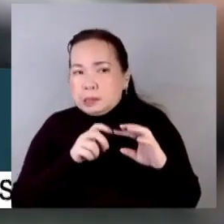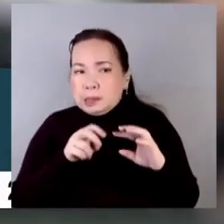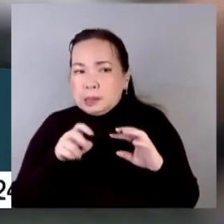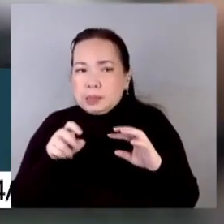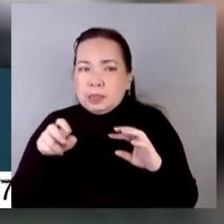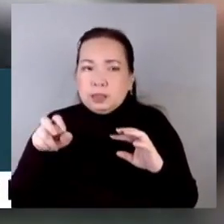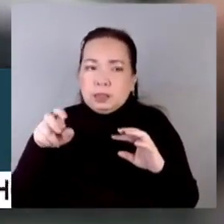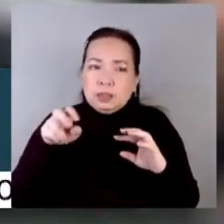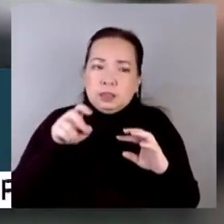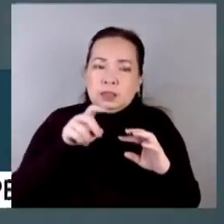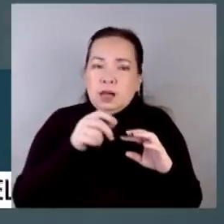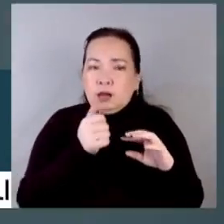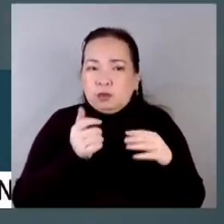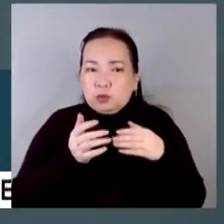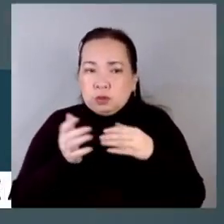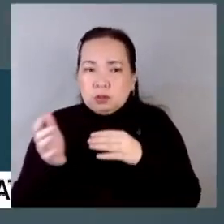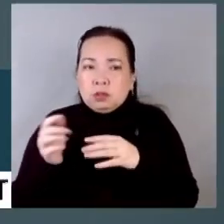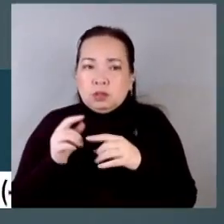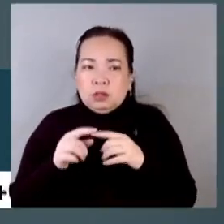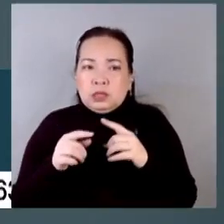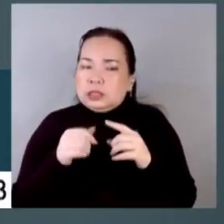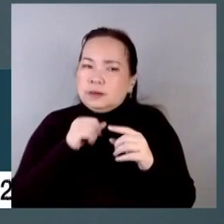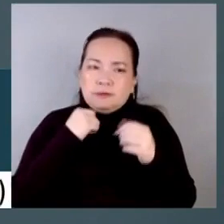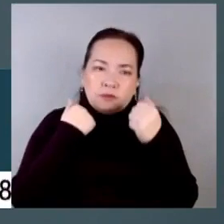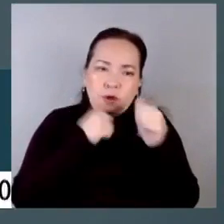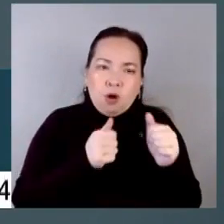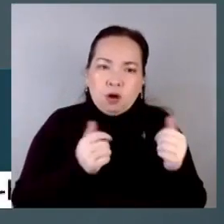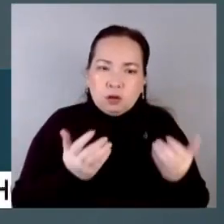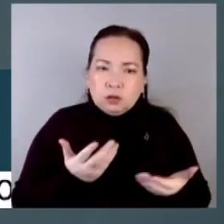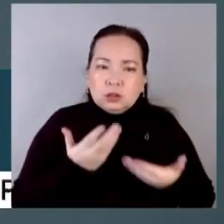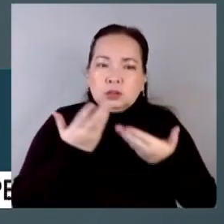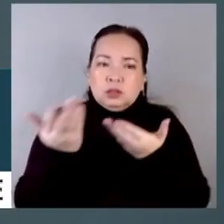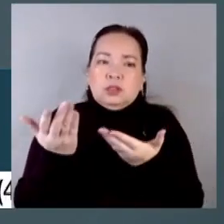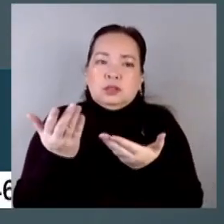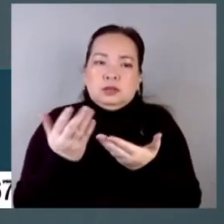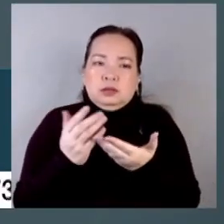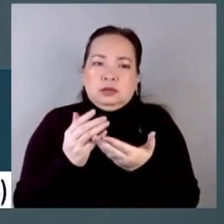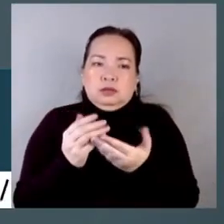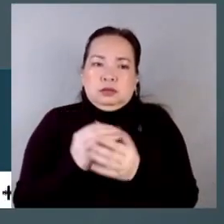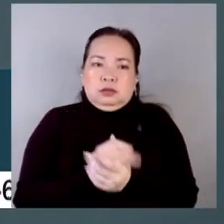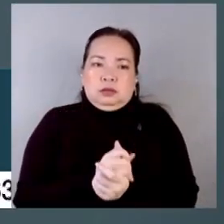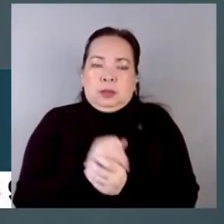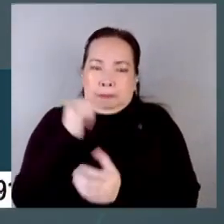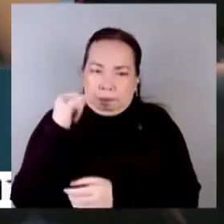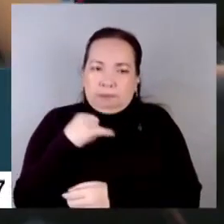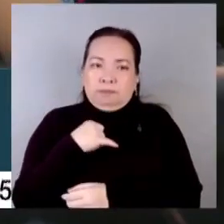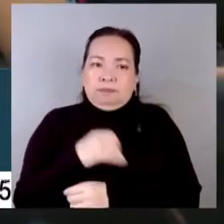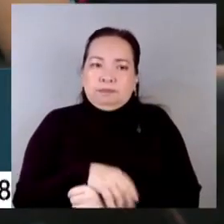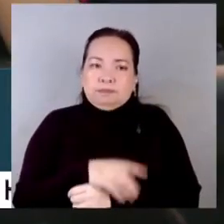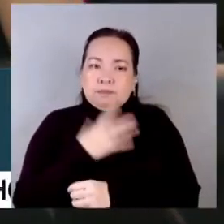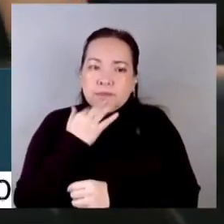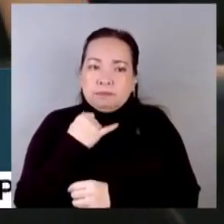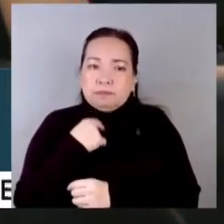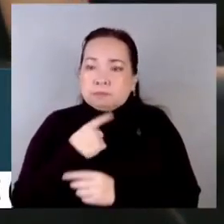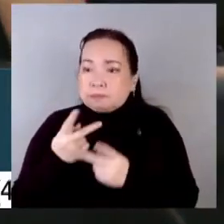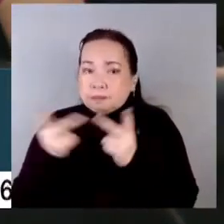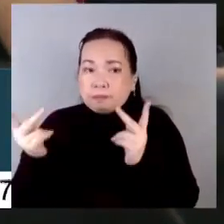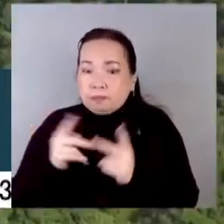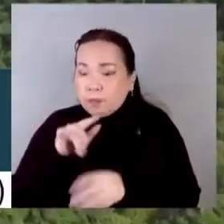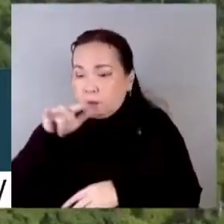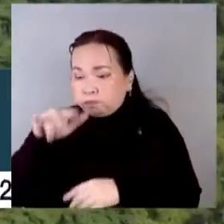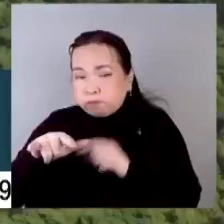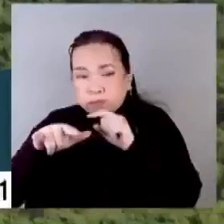Miisi Channel, contrary to the path which was used by the rescuers yesterday. He says the place where the plane was located